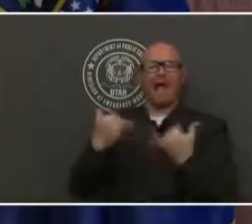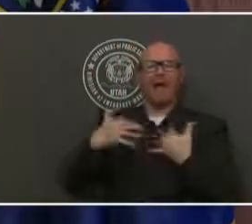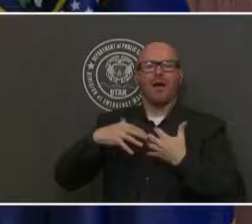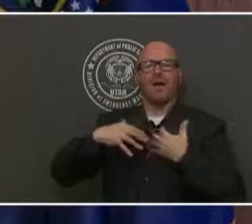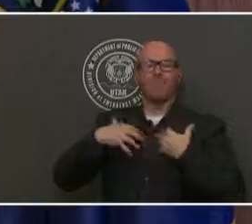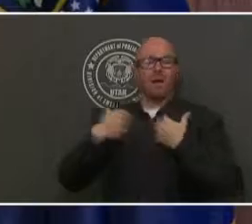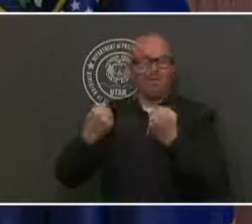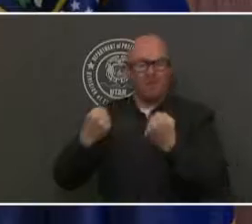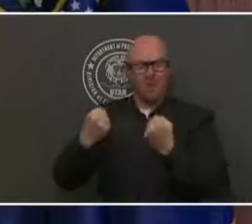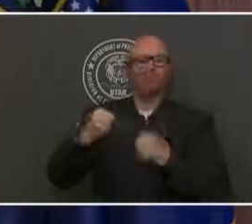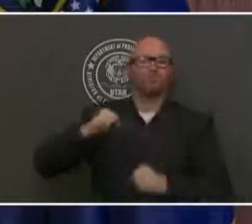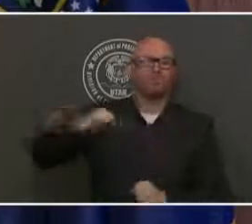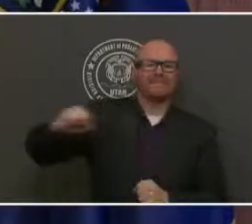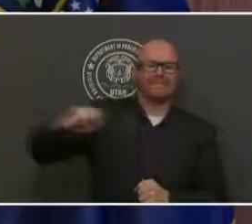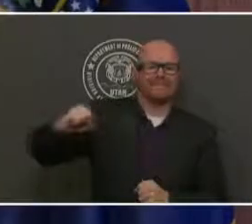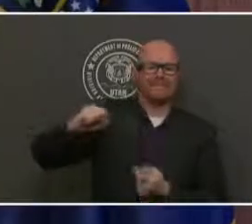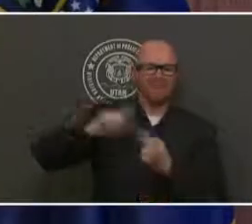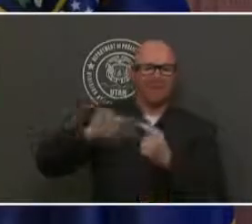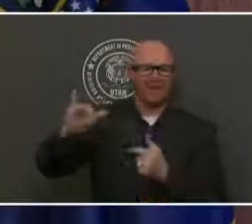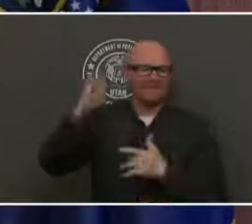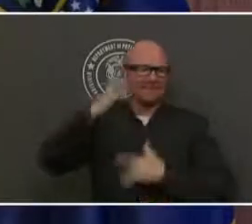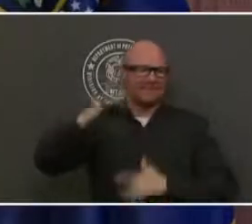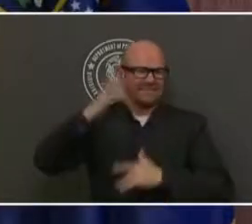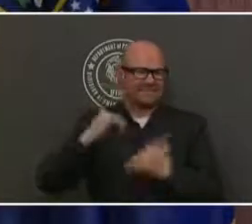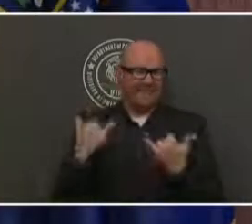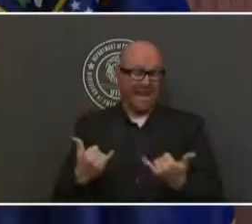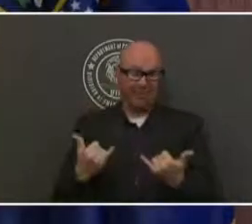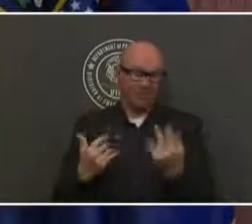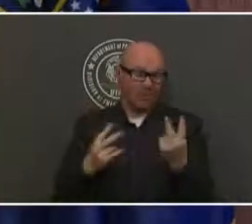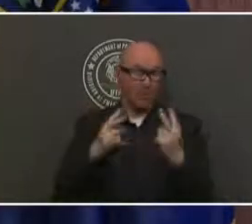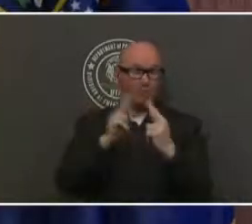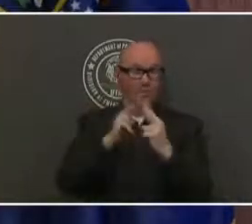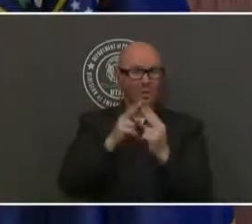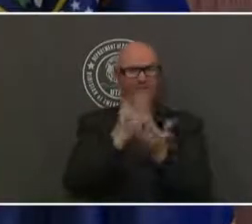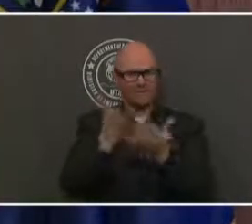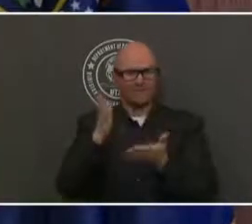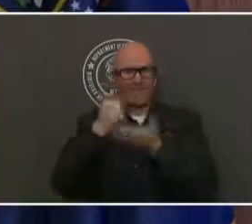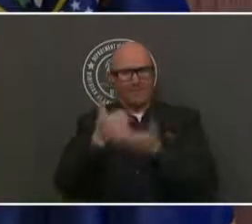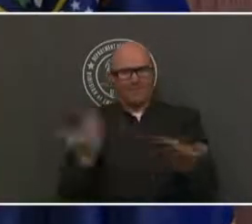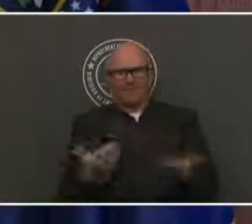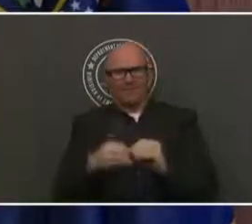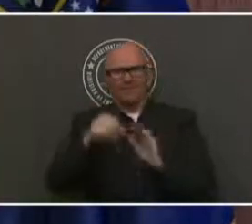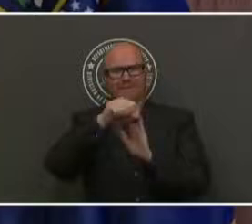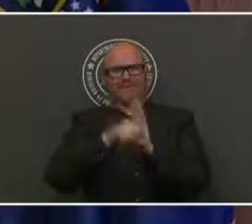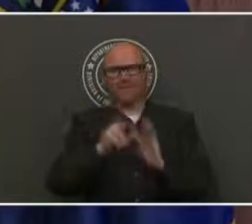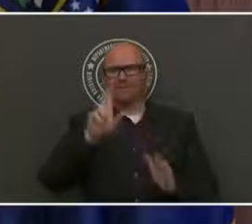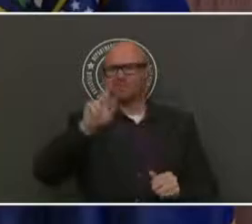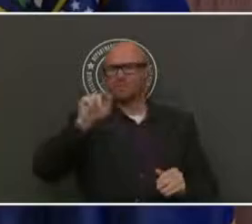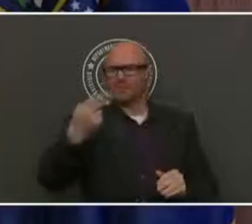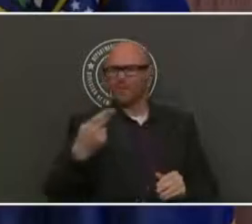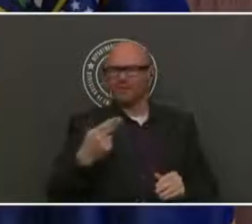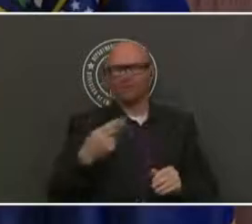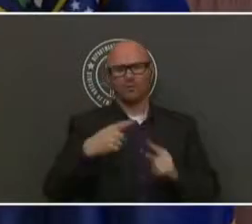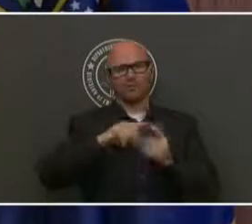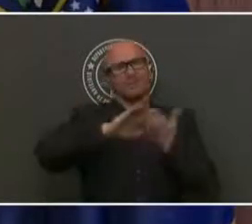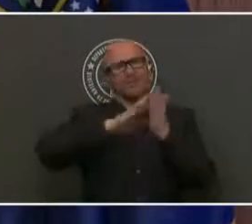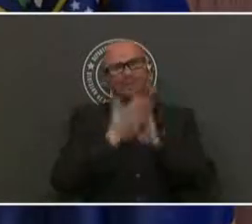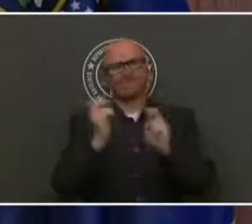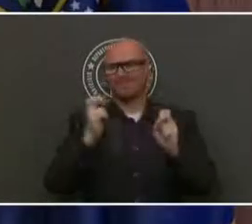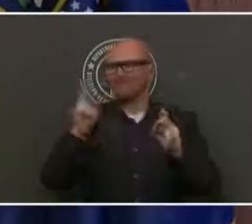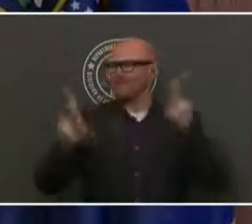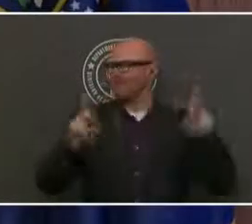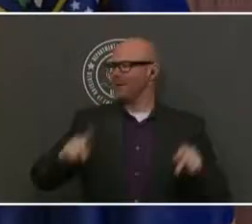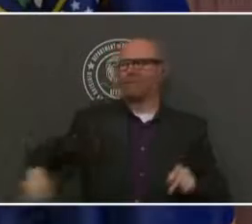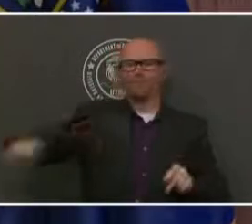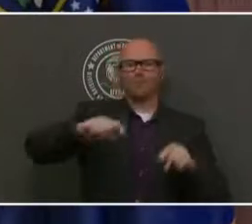of people who have already had the disease plus people who have been vaccinated, and then again. It's not